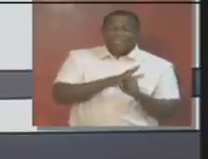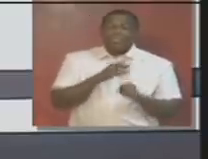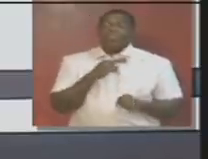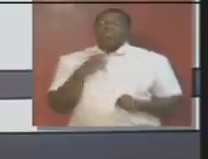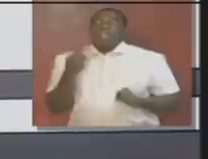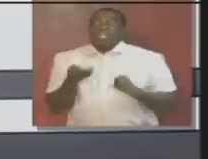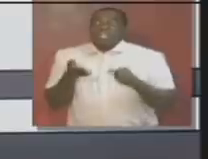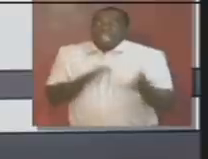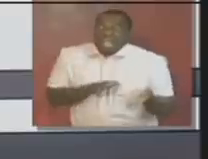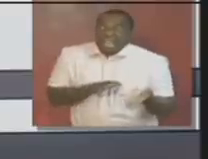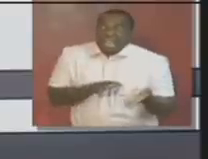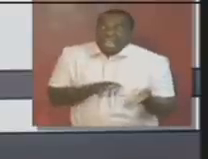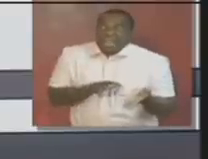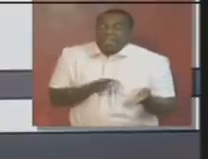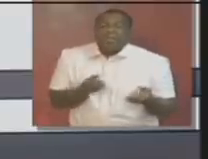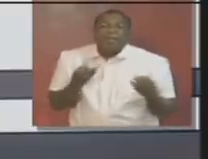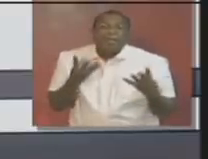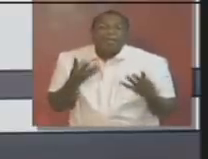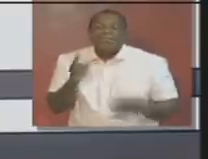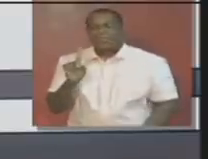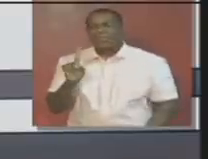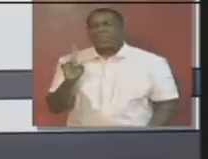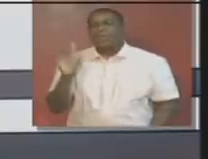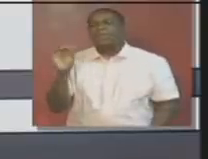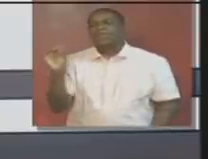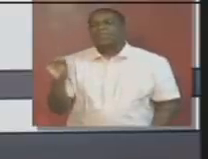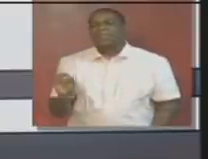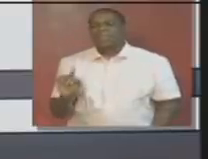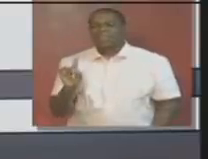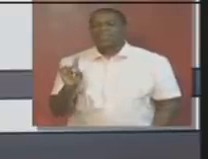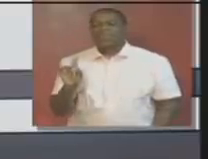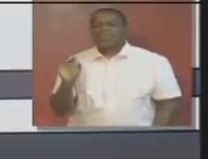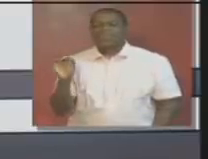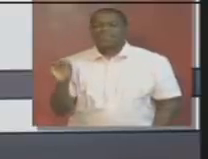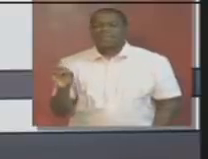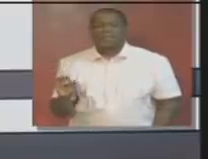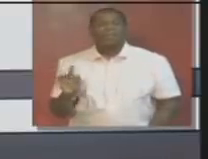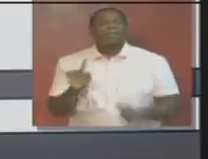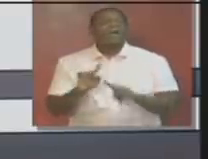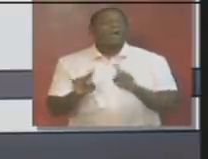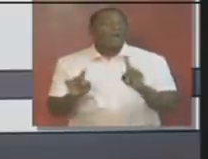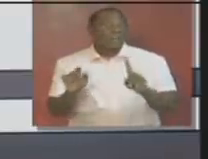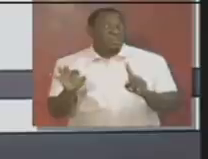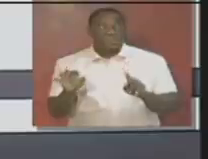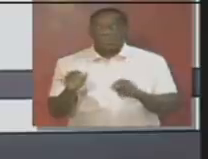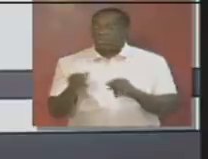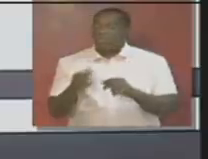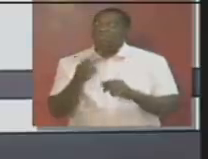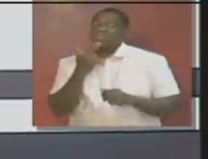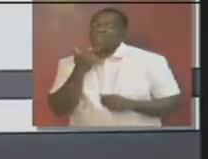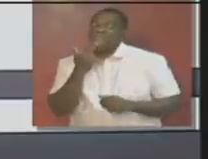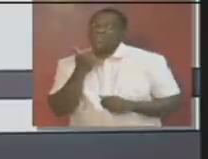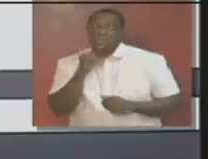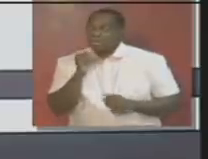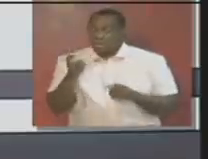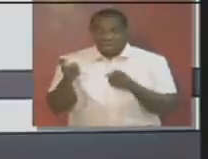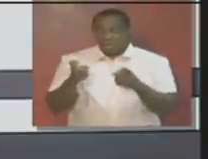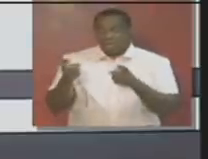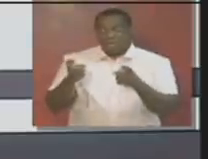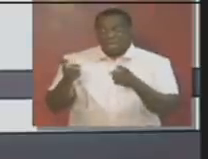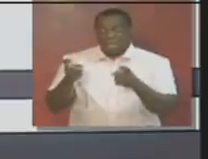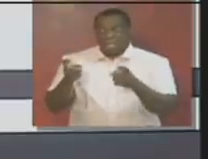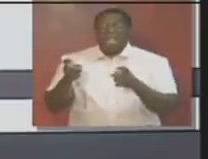your diabetes is poorly controlled, you become COVID infected, then your risk of dying goes up to 11%. And these are